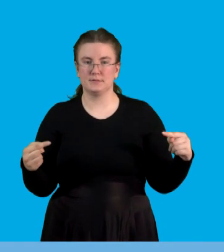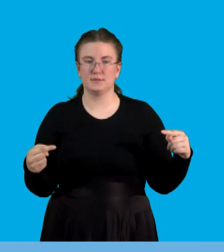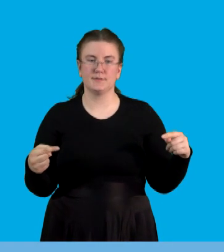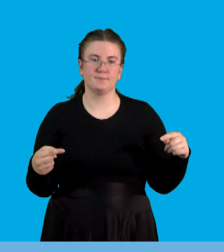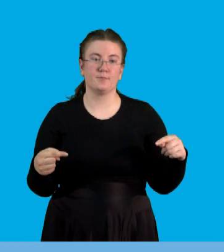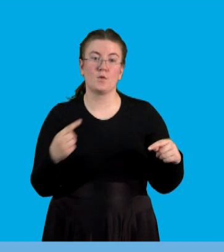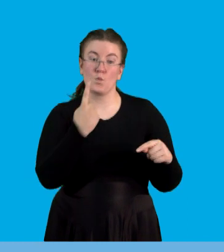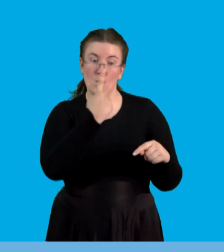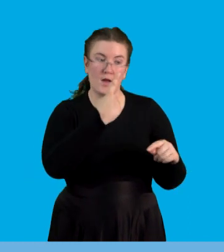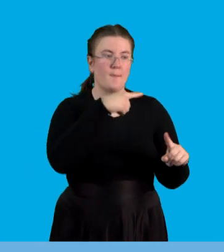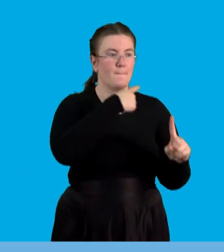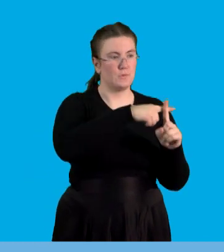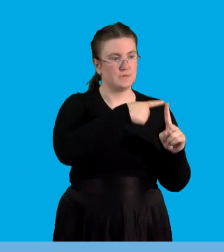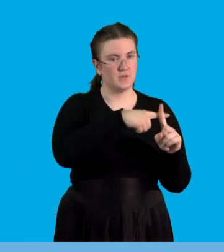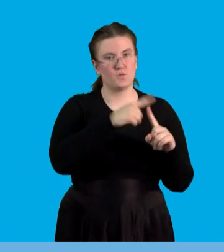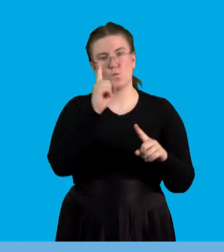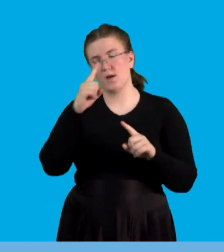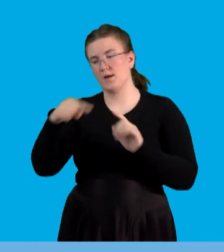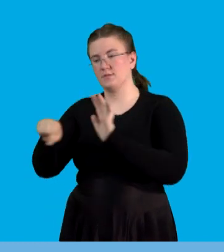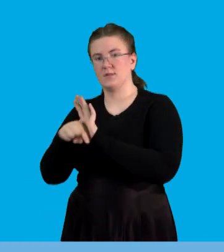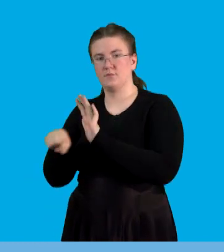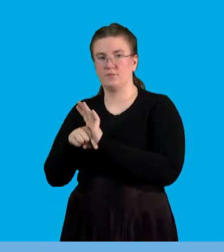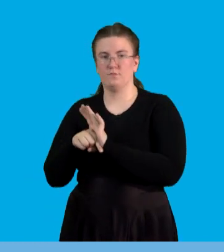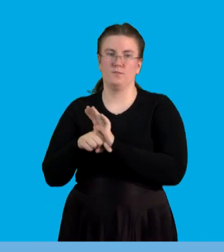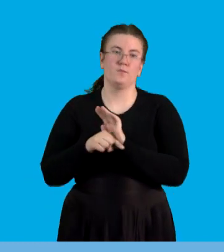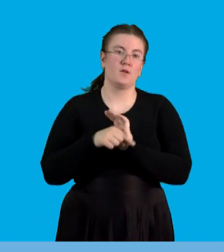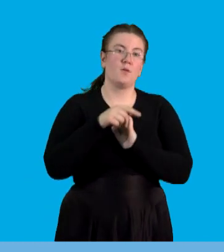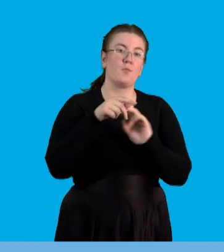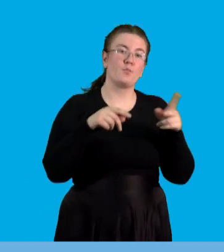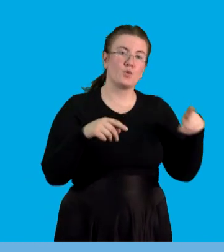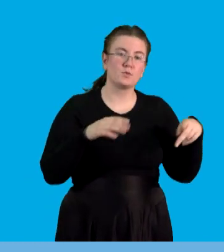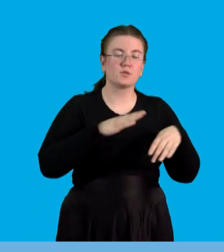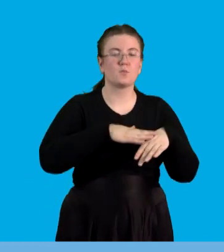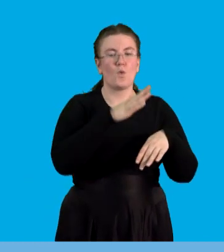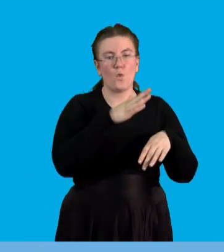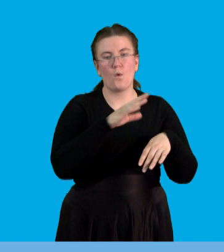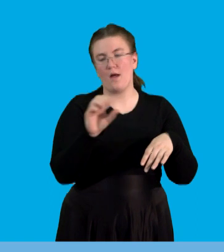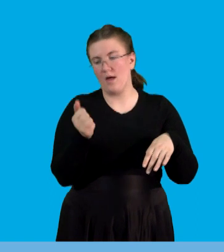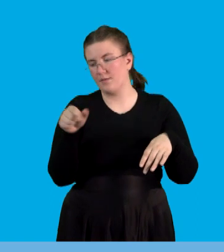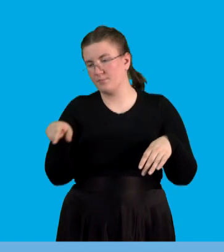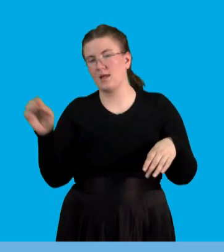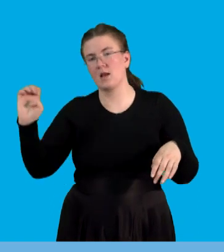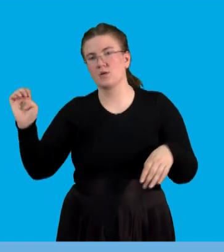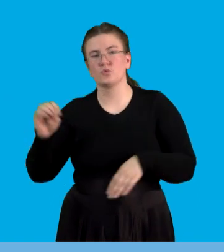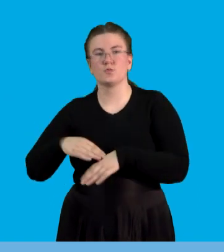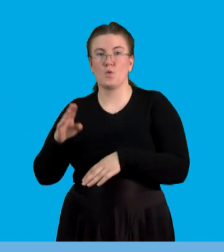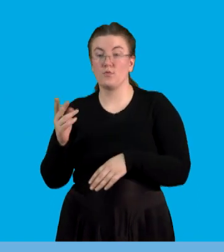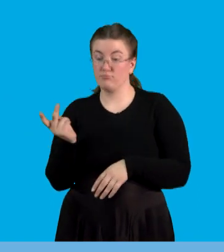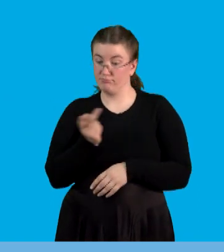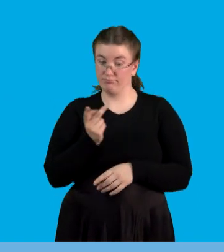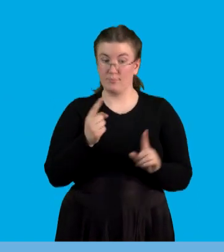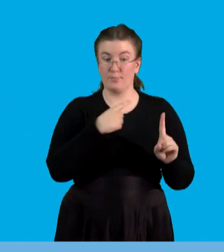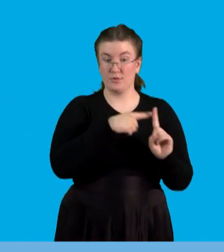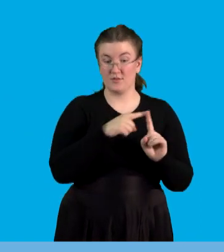charged particles or two oppositely charged atoms, that one of them has more protons than electrons and the other one has